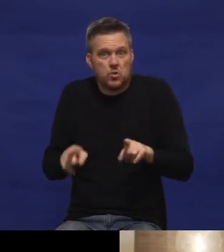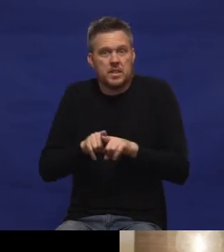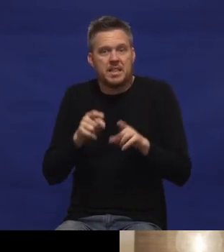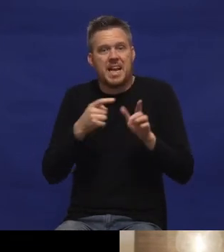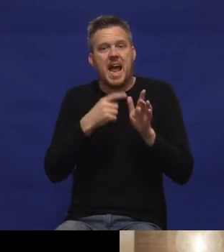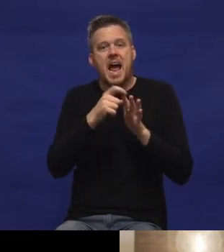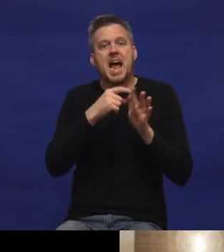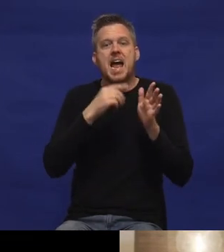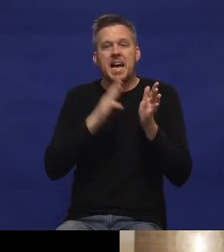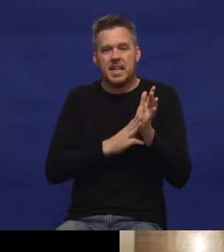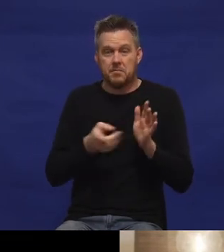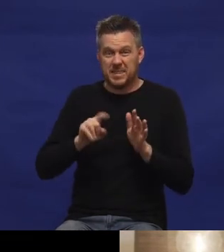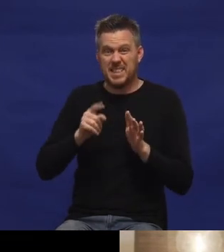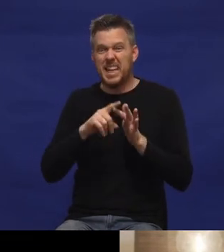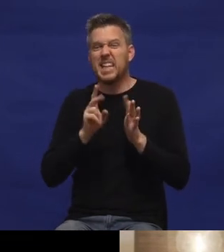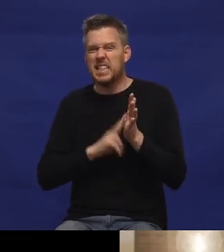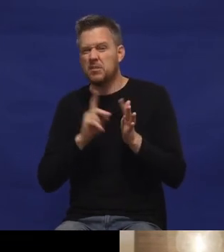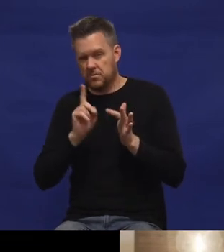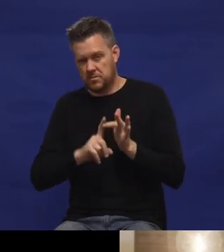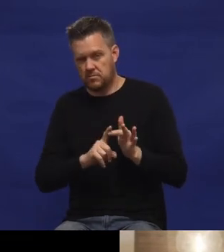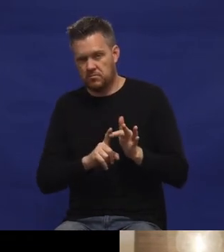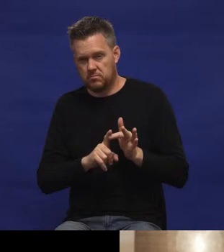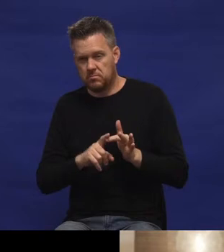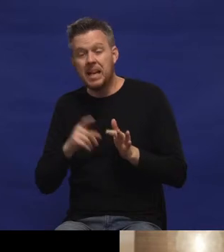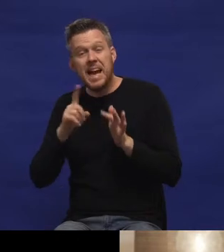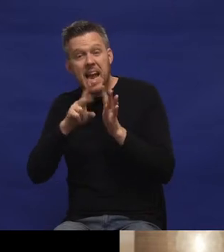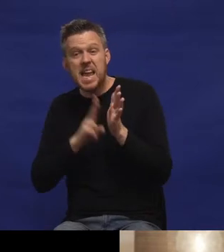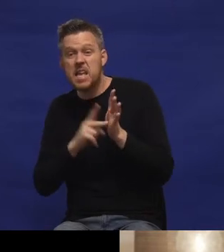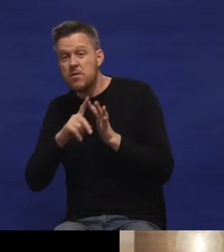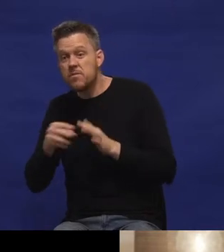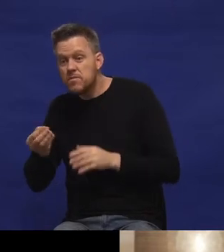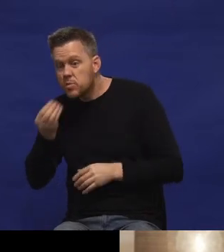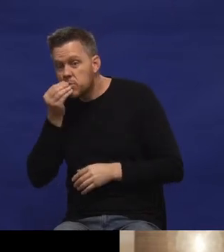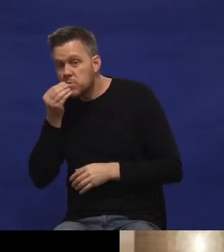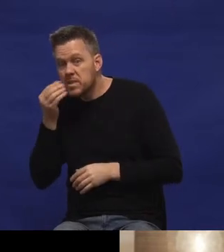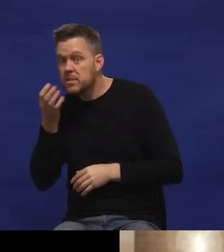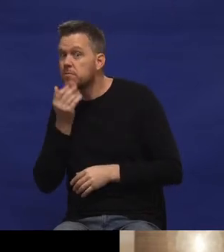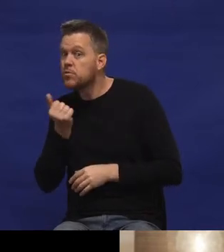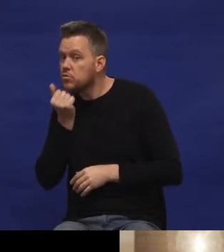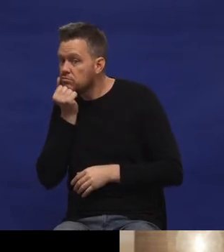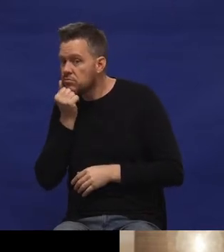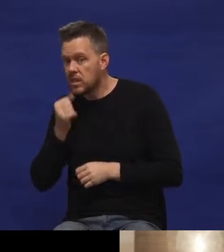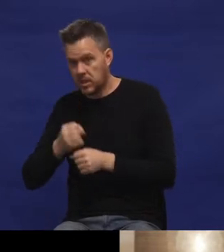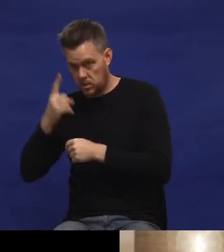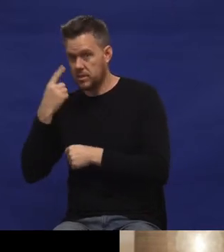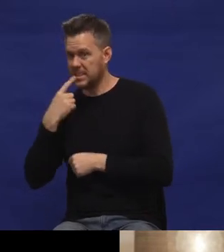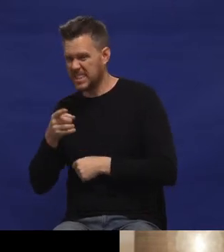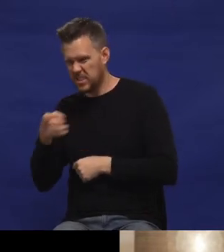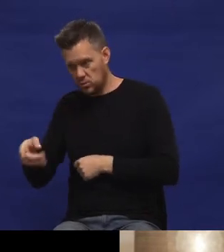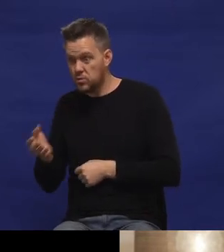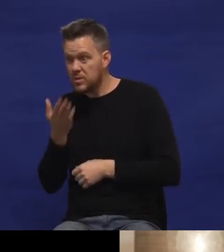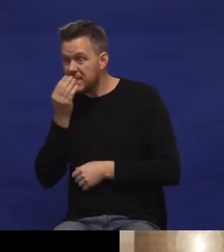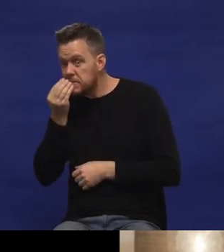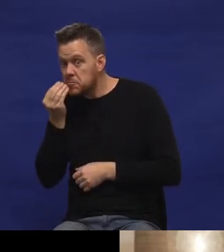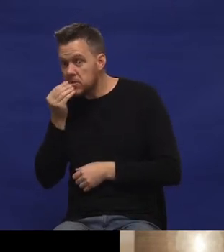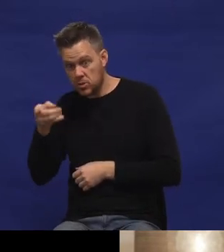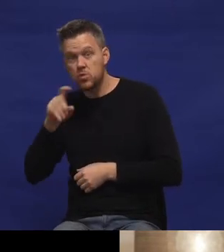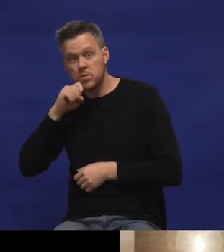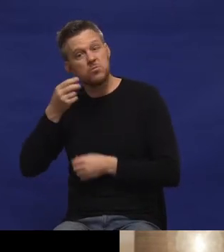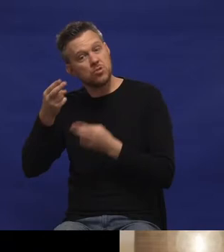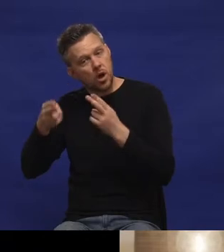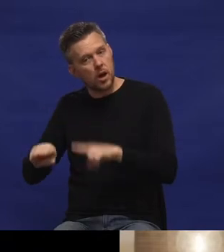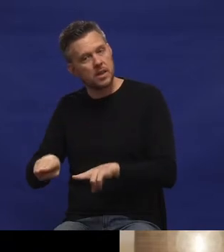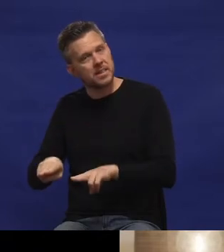of Adam and Eve. Eve partakes of the fruit that God says, when you do, you'll die. And in